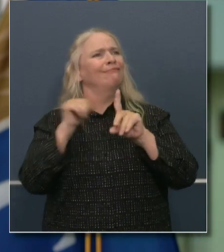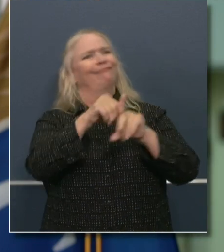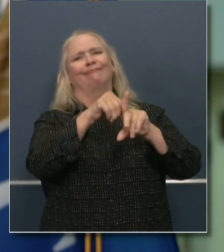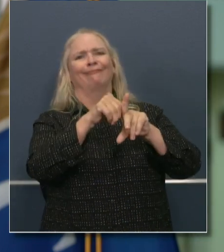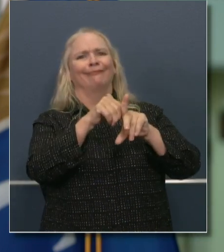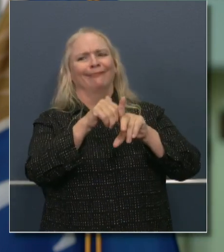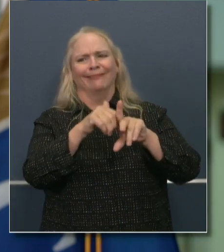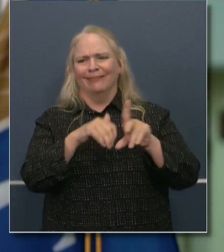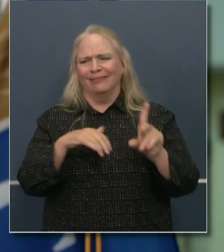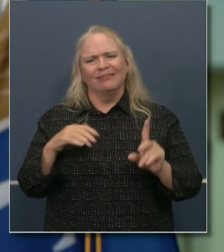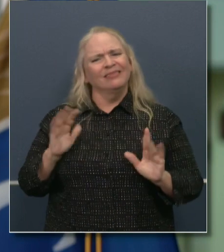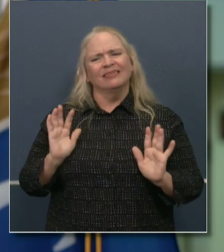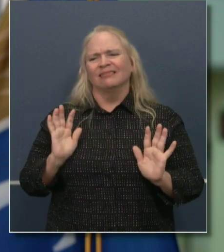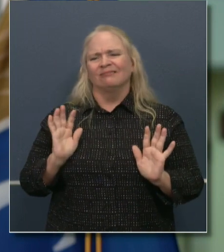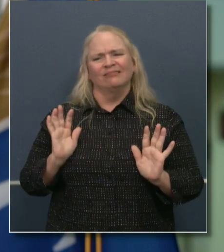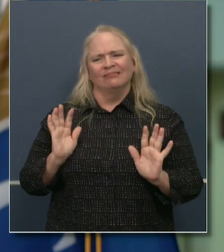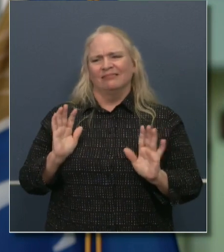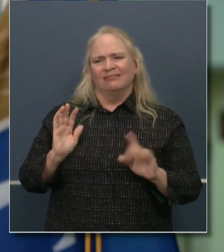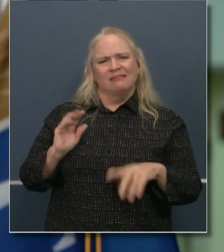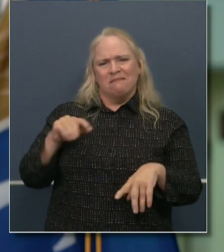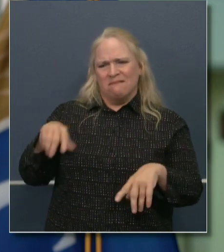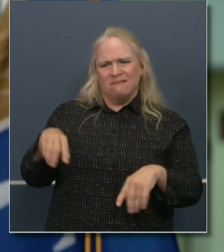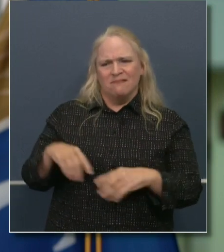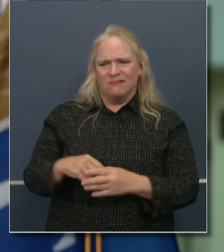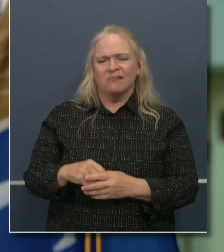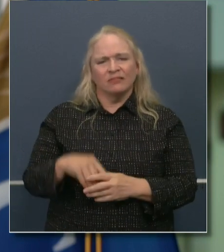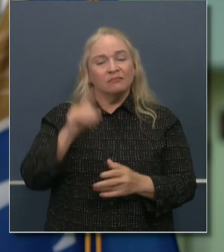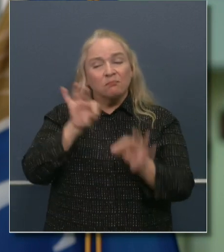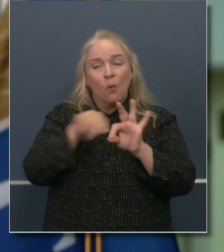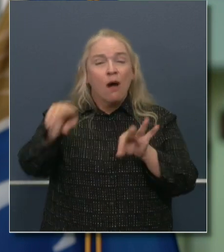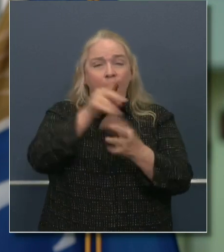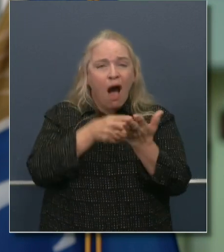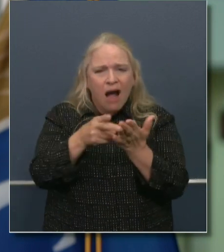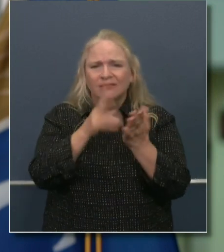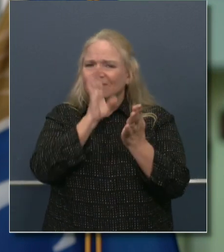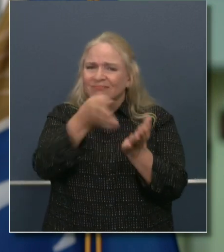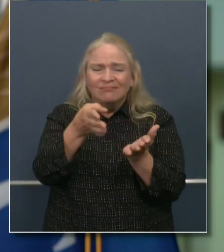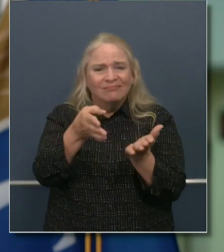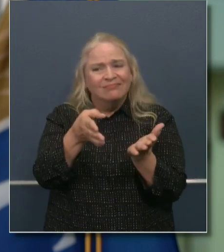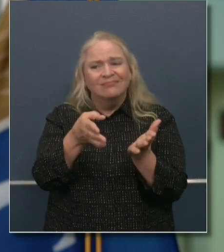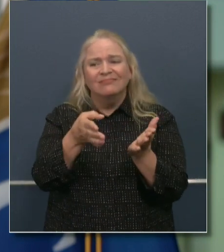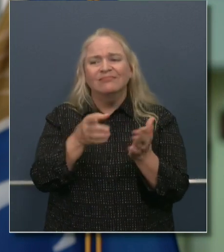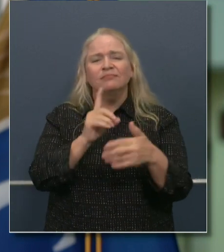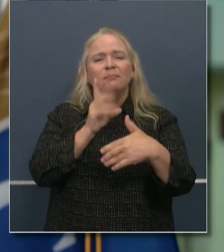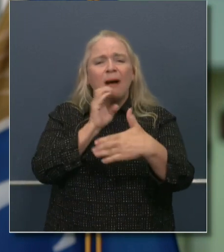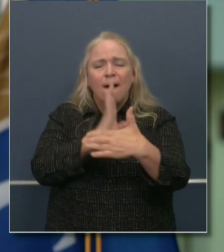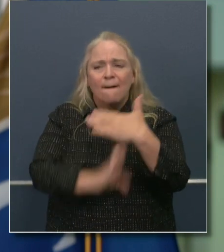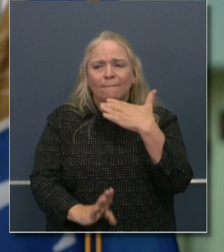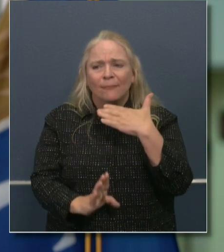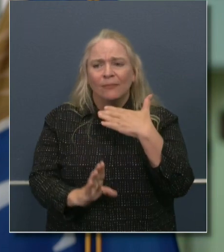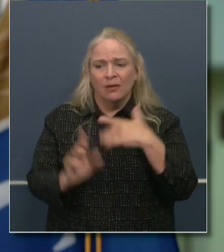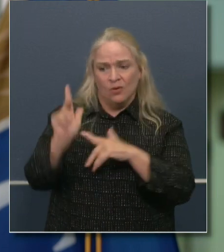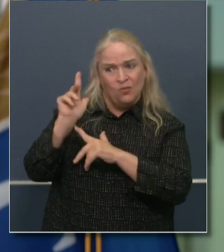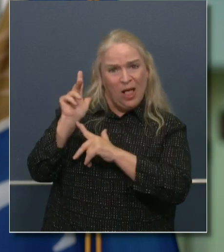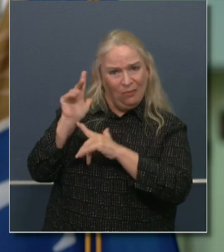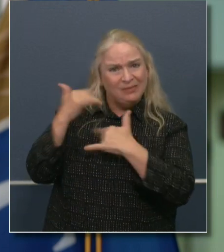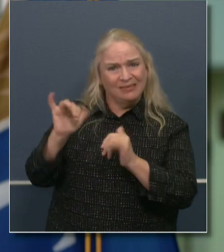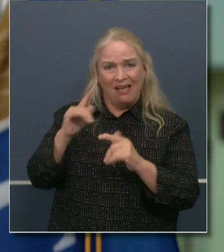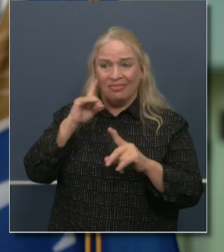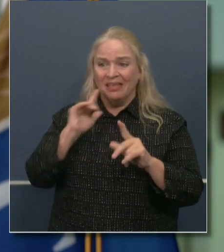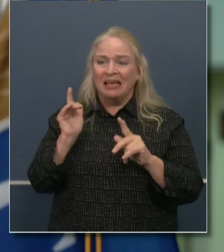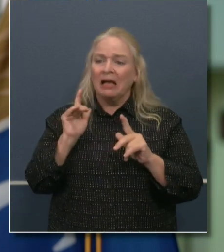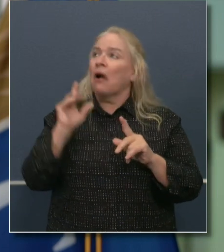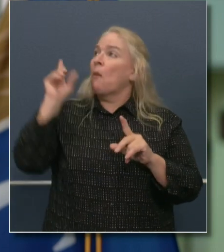contrary, but one has to be honest and forthright and sober about this. 23 may be on the lower end, but